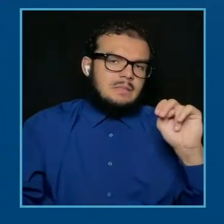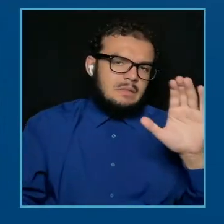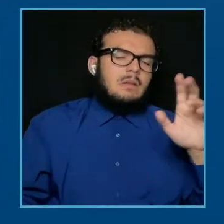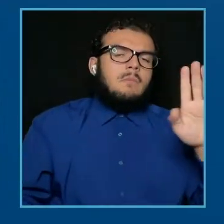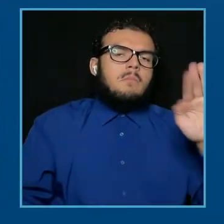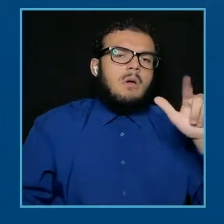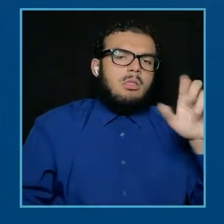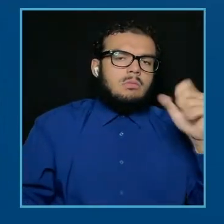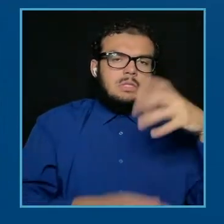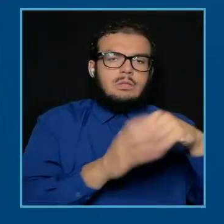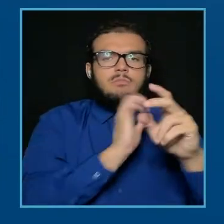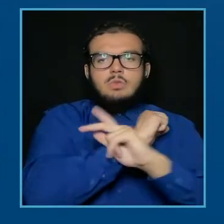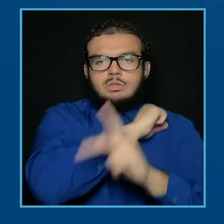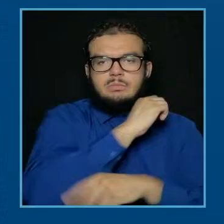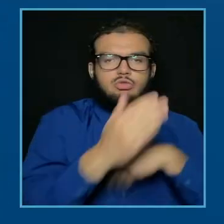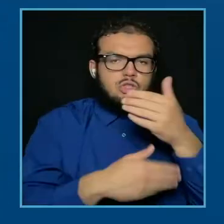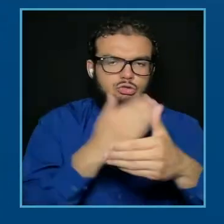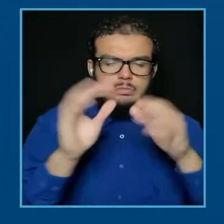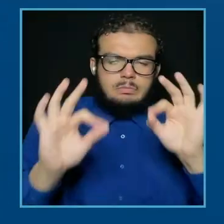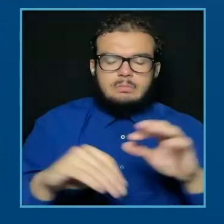parliamentary procedures. Okay.